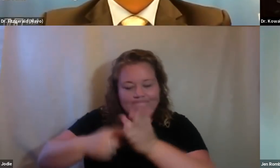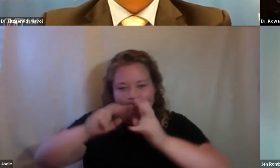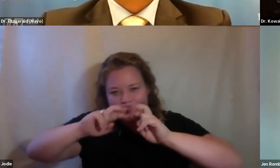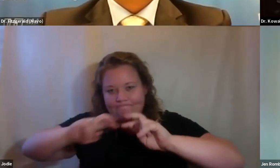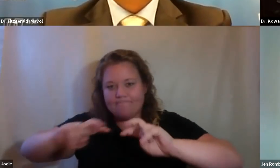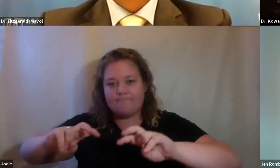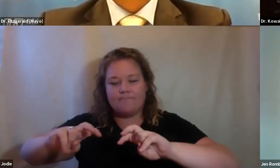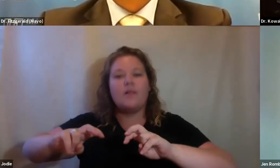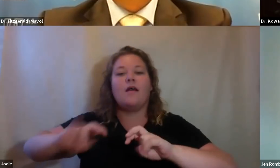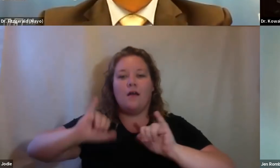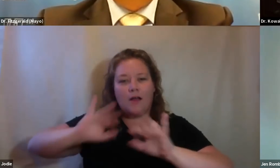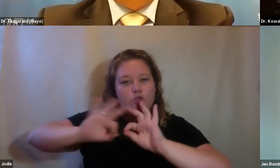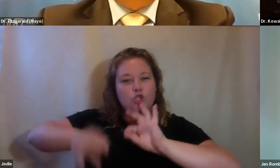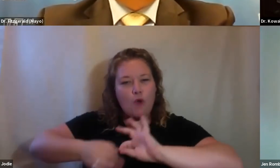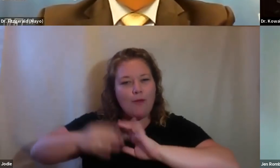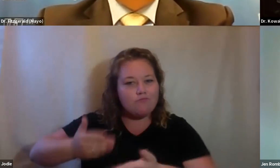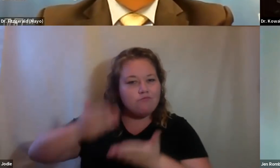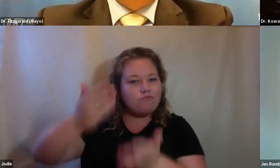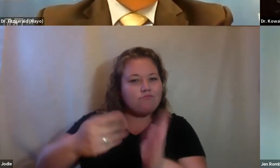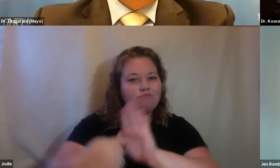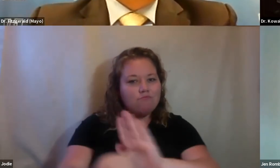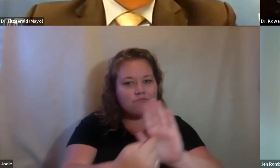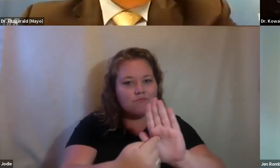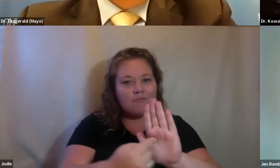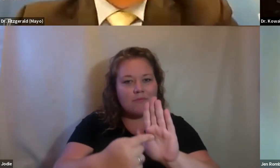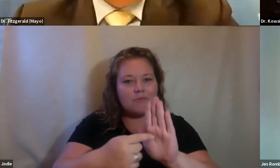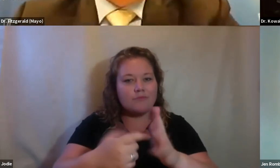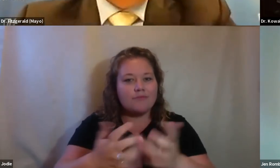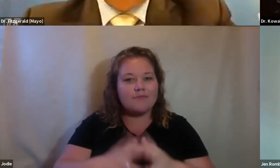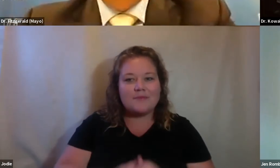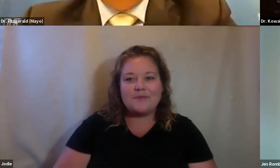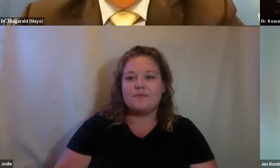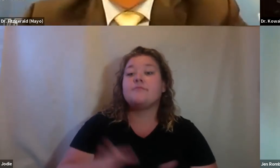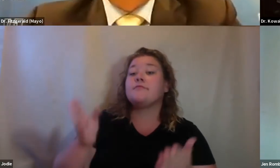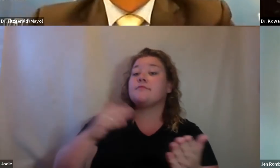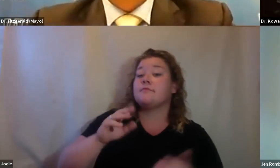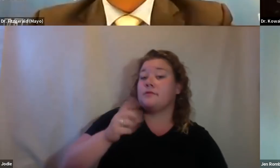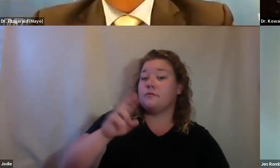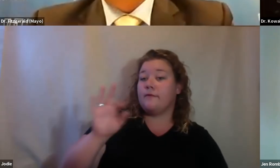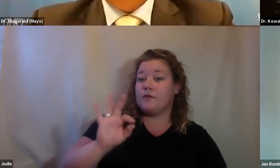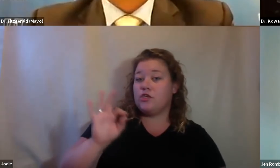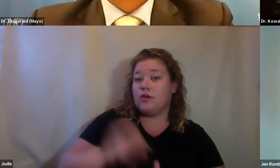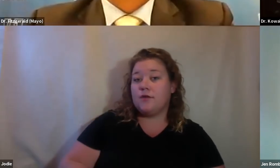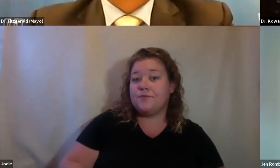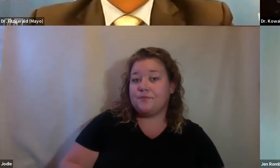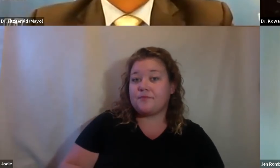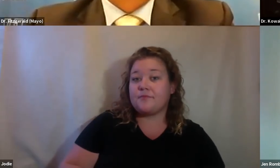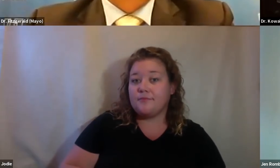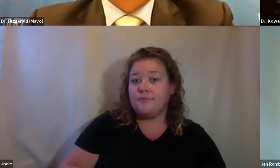recommendations going forward. Yeah, I think, when we kind of answered the first question with our first